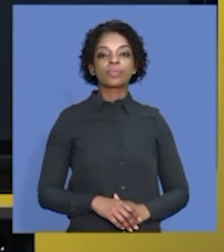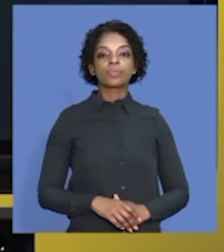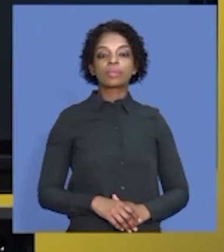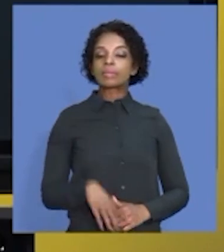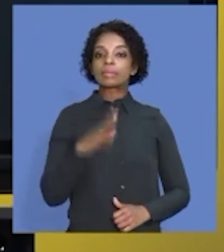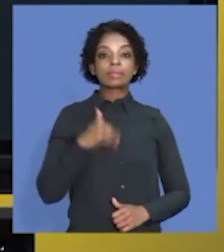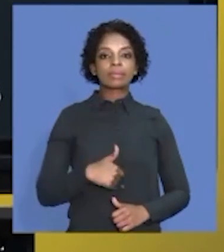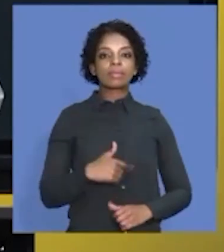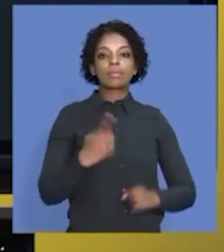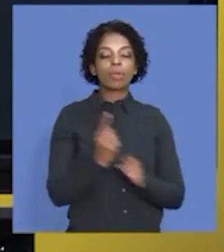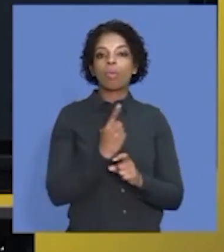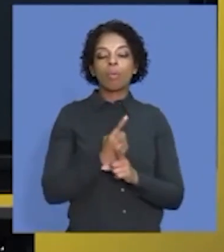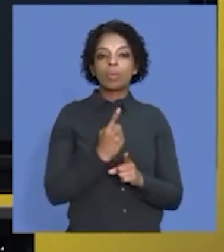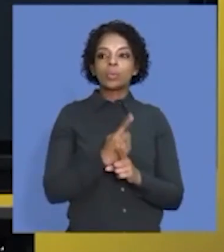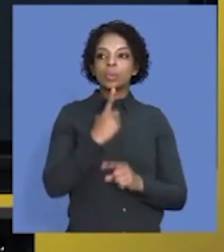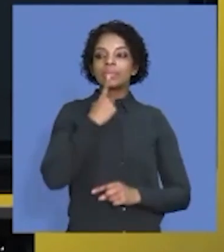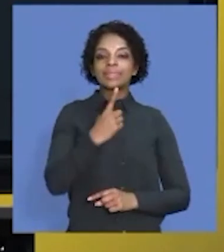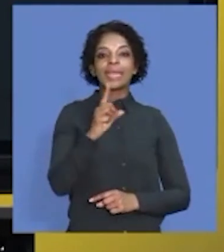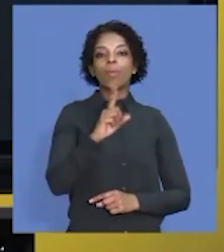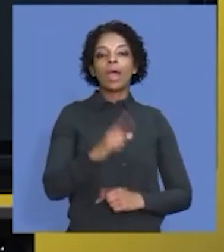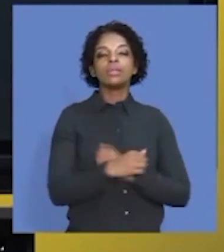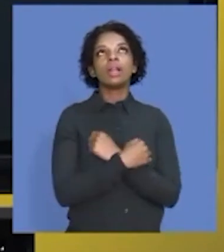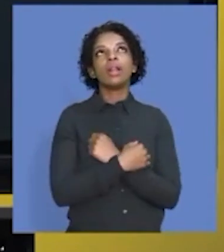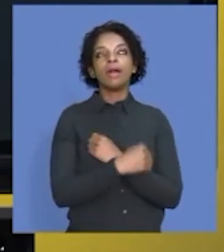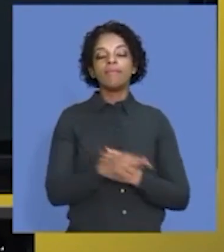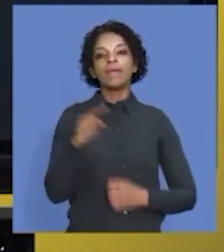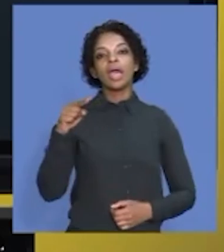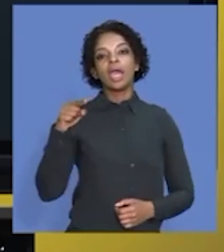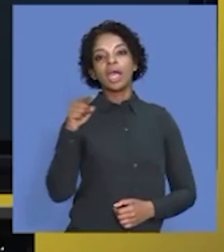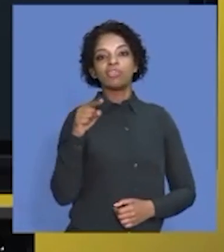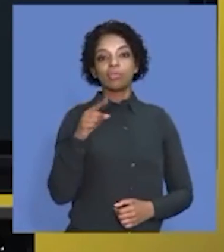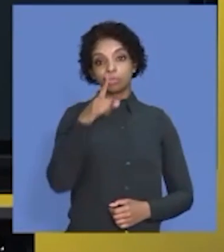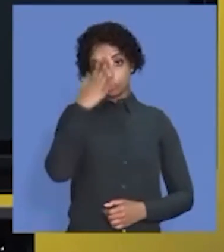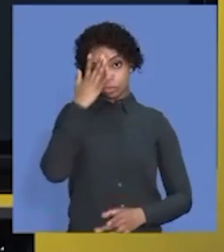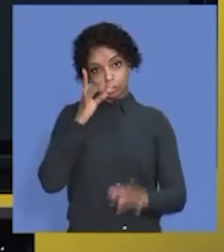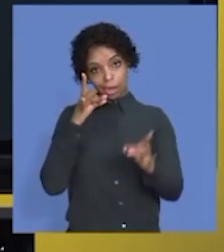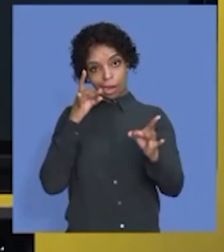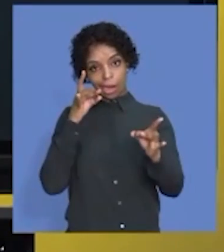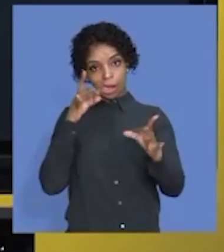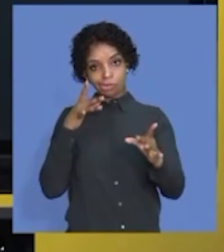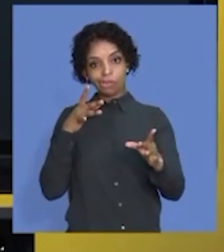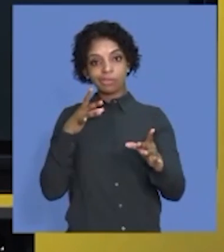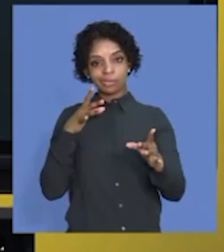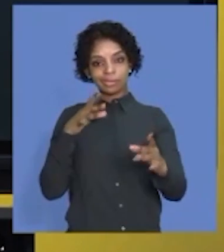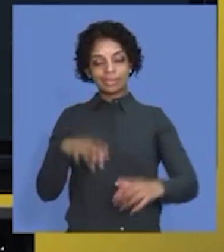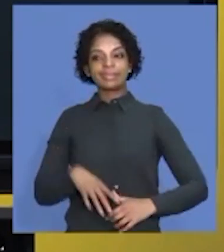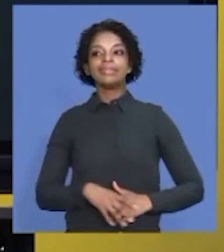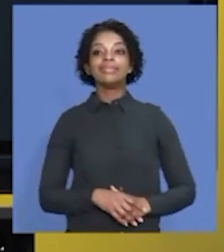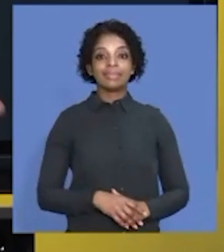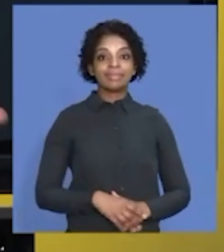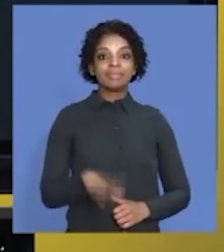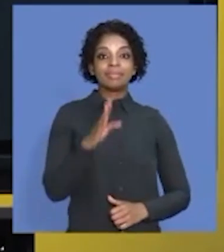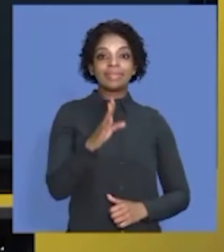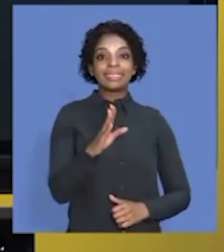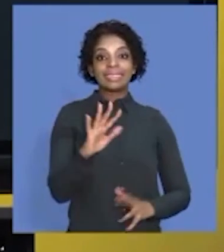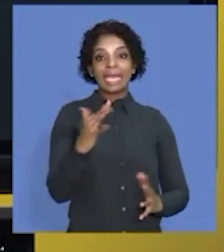I always talk about it as the love arrow. If a love arrow is misdirected, it creates